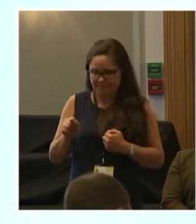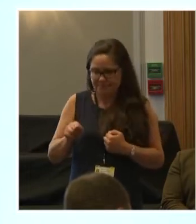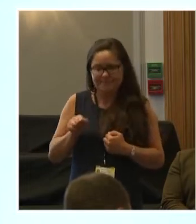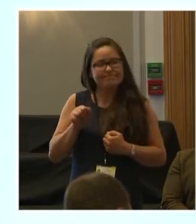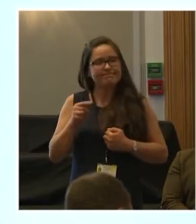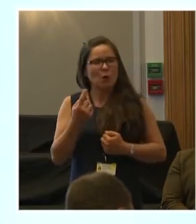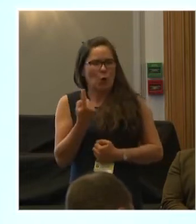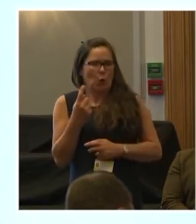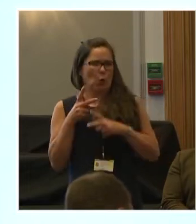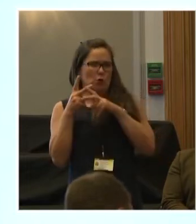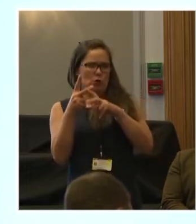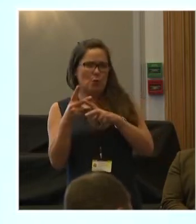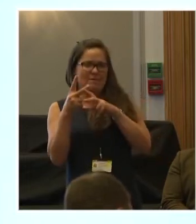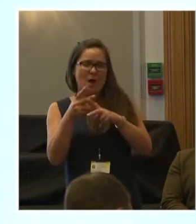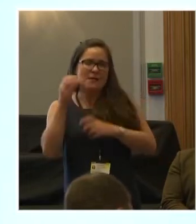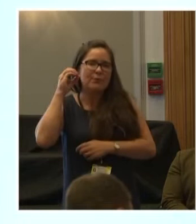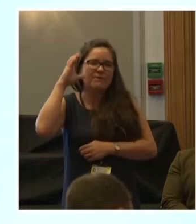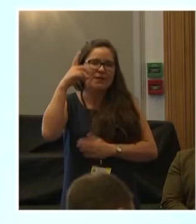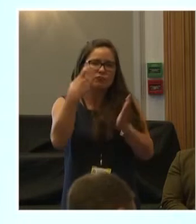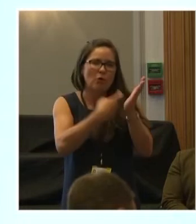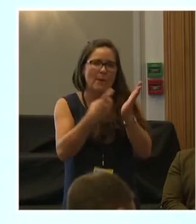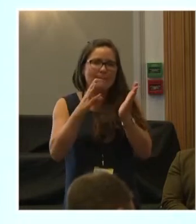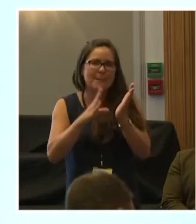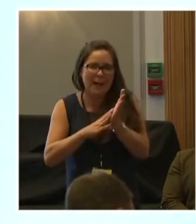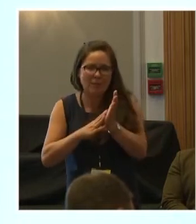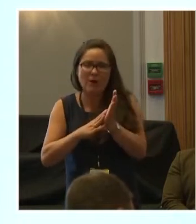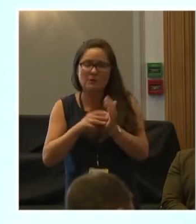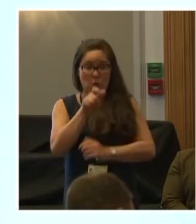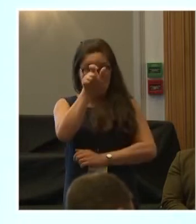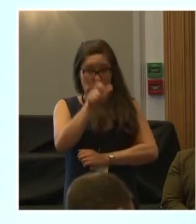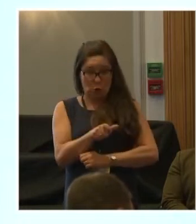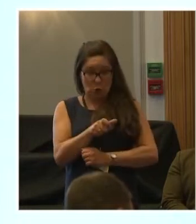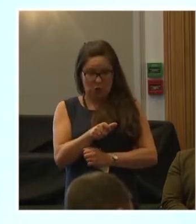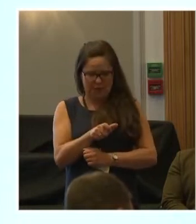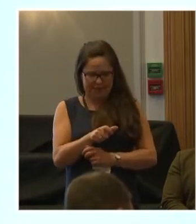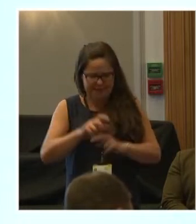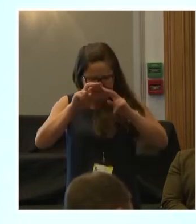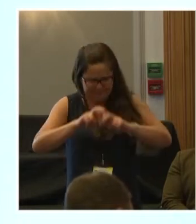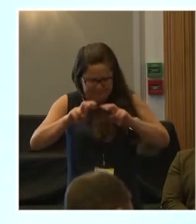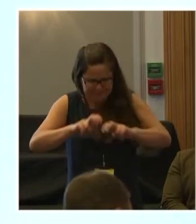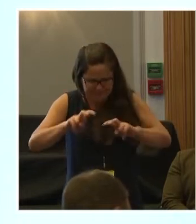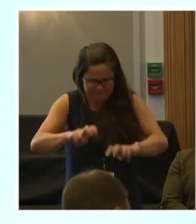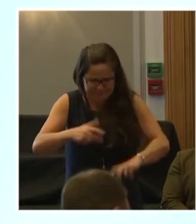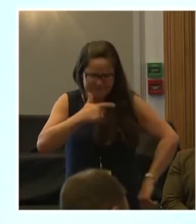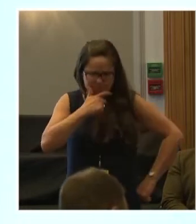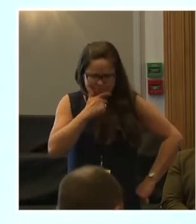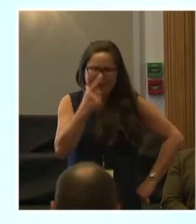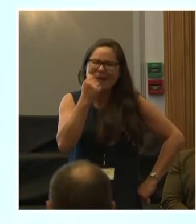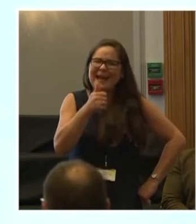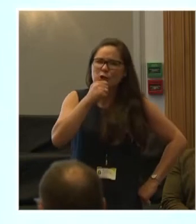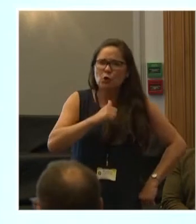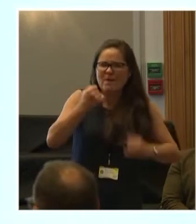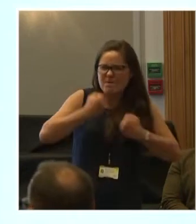of Professor Robert McLaren, the student will investigate whether it is possible to use harmless viruses to carry special molecular